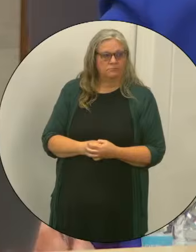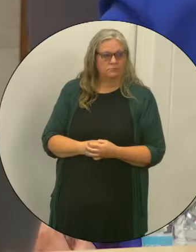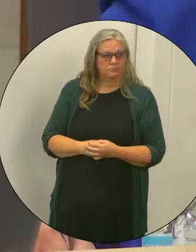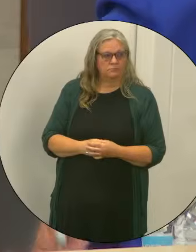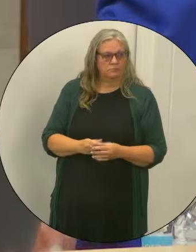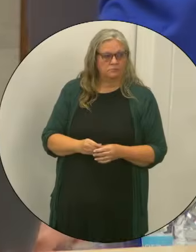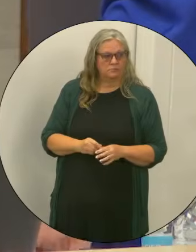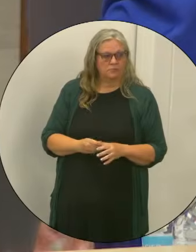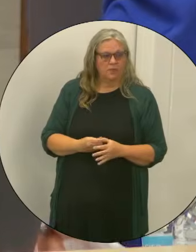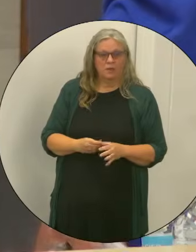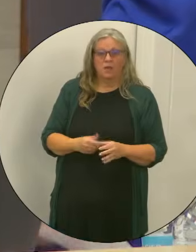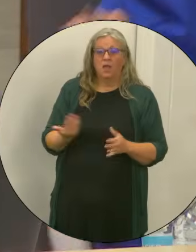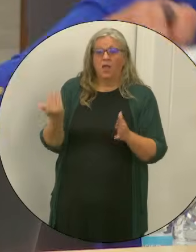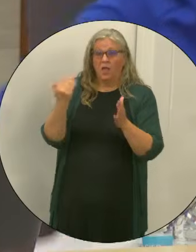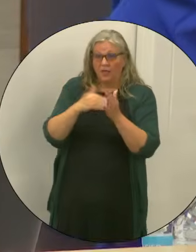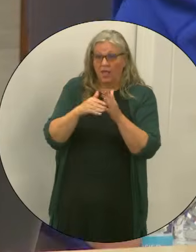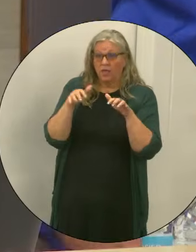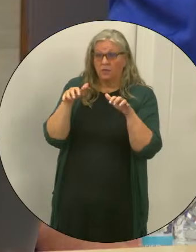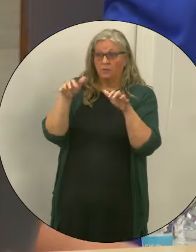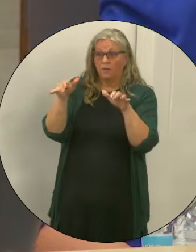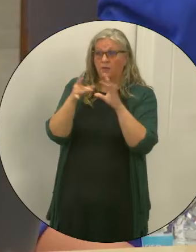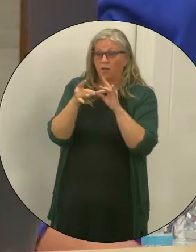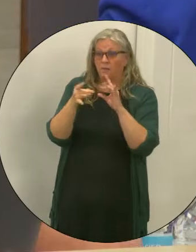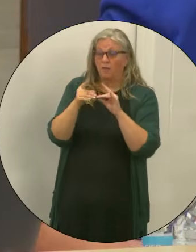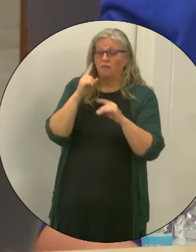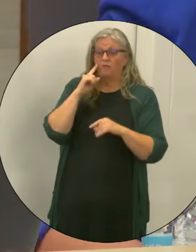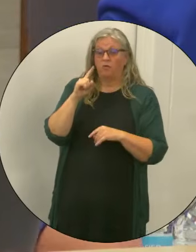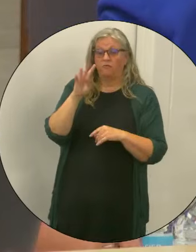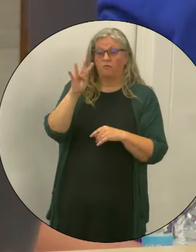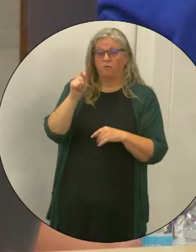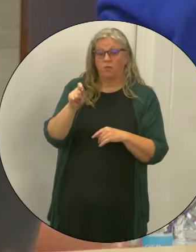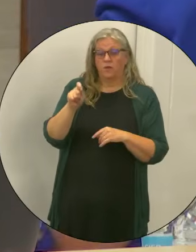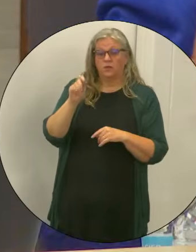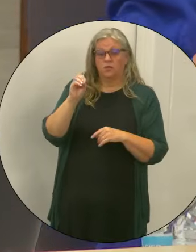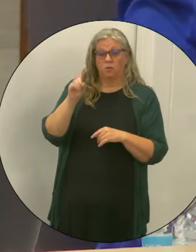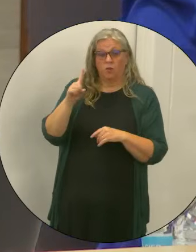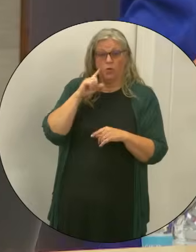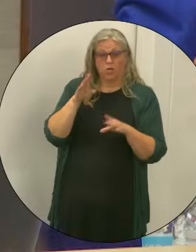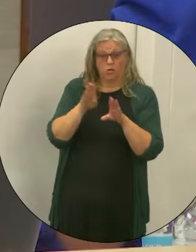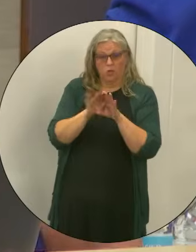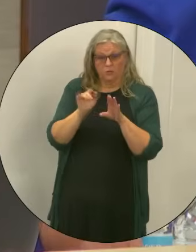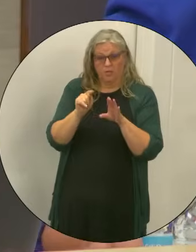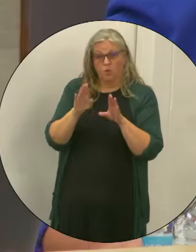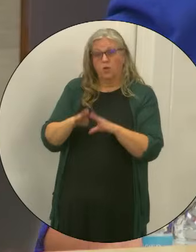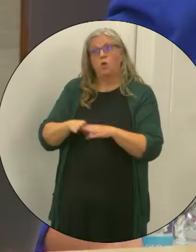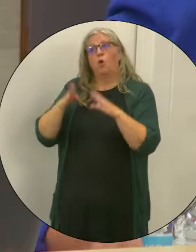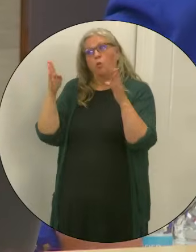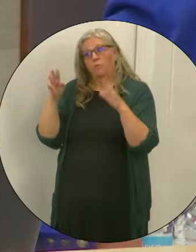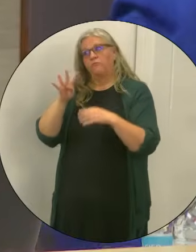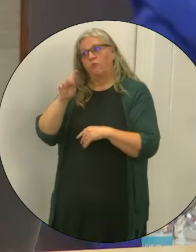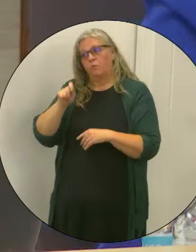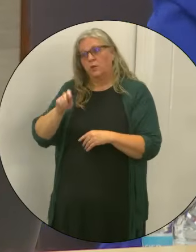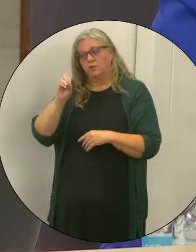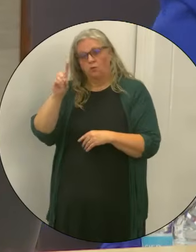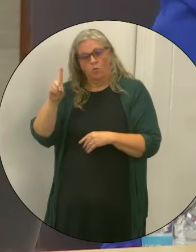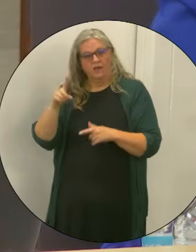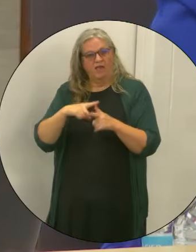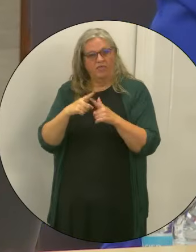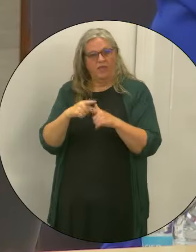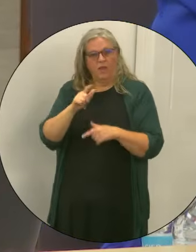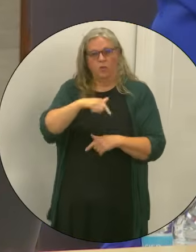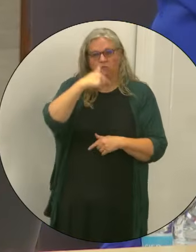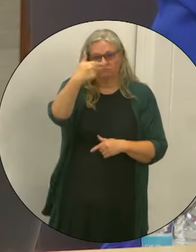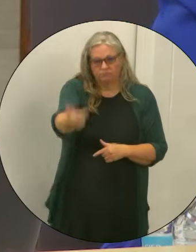Okay, again, public comment cards for 4.01. We're going to close that out so that we can open 4.01, and I'll turn it